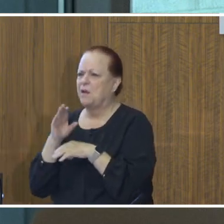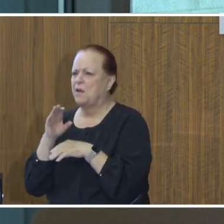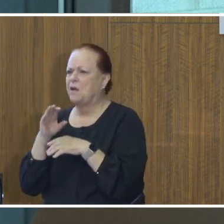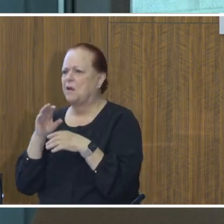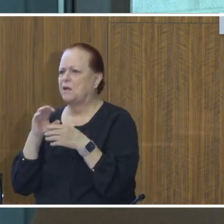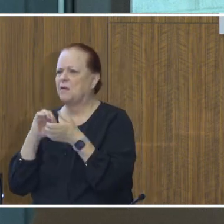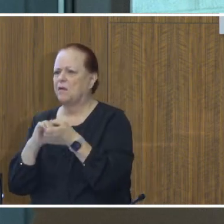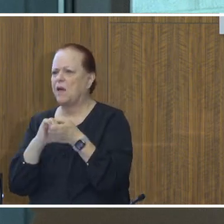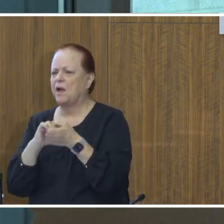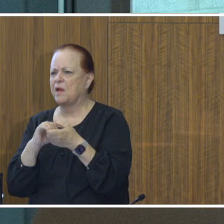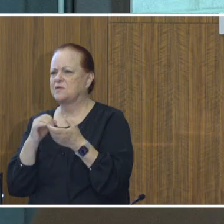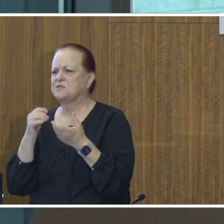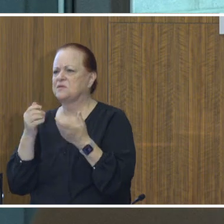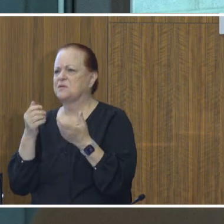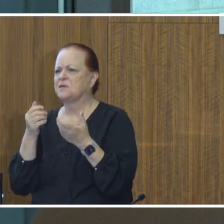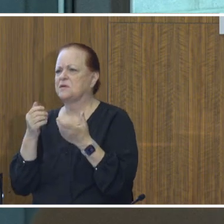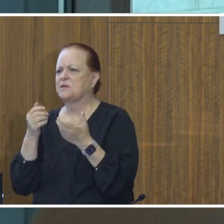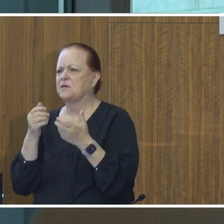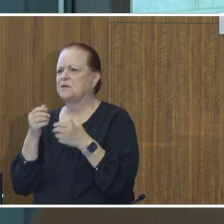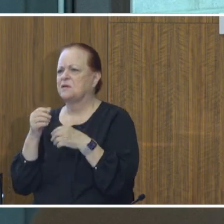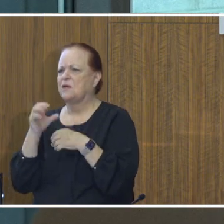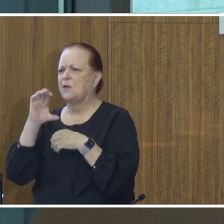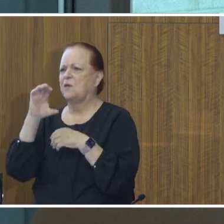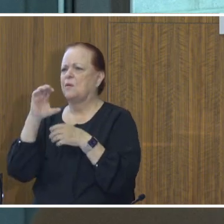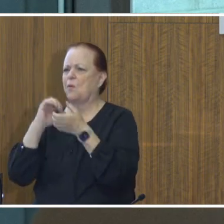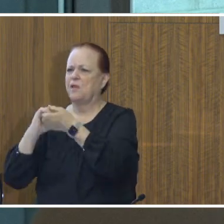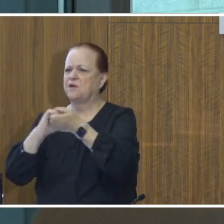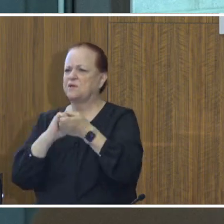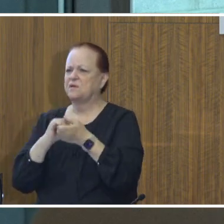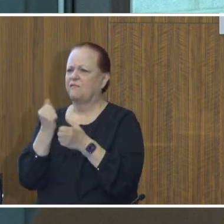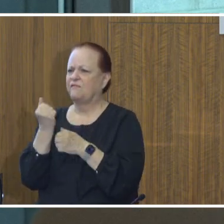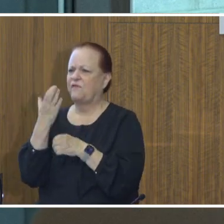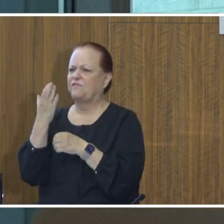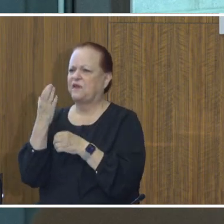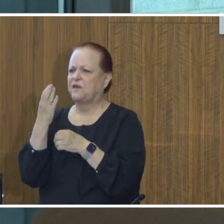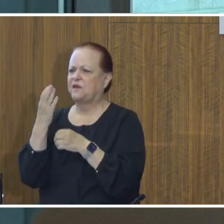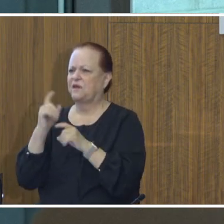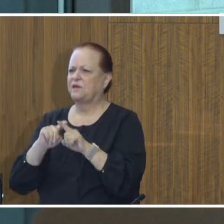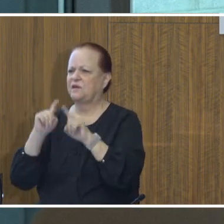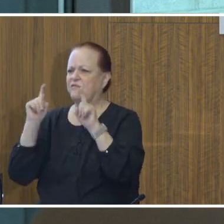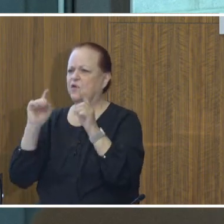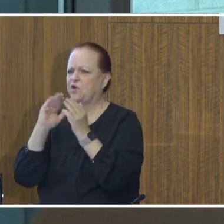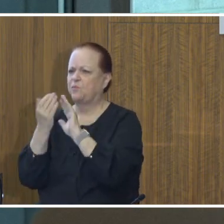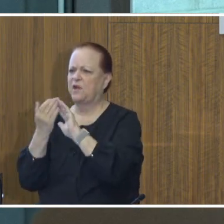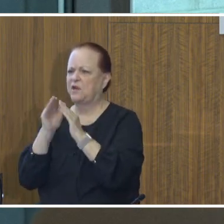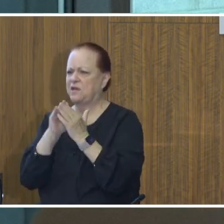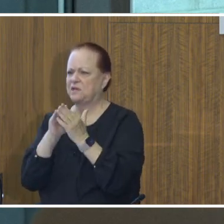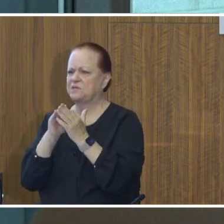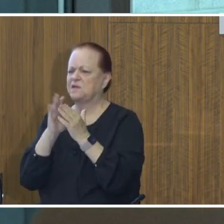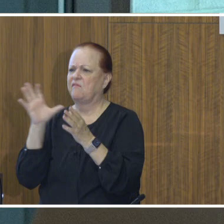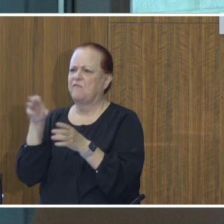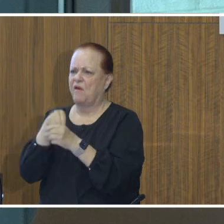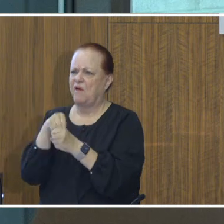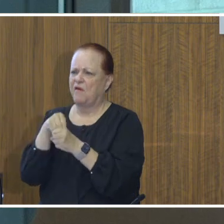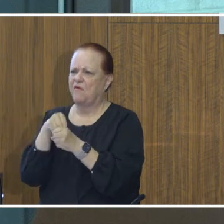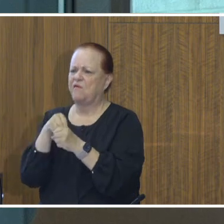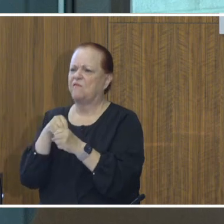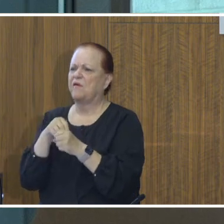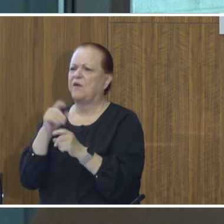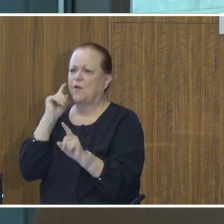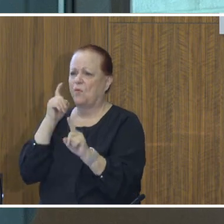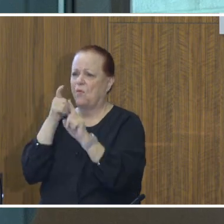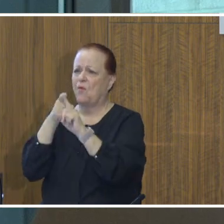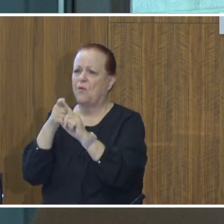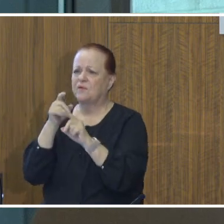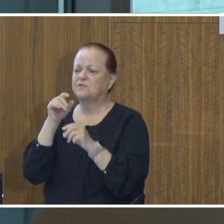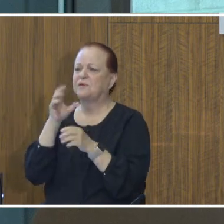our members over the phone, is a coalition of over 15 community-based organizations and residents whose goal is to get low-income communities of